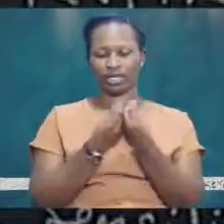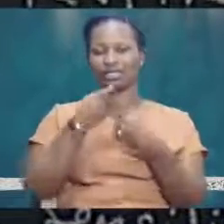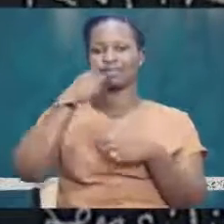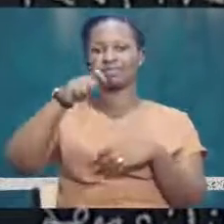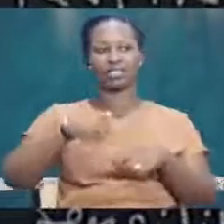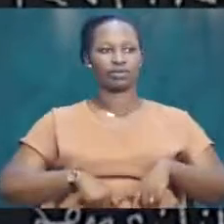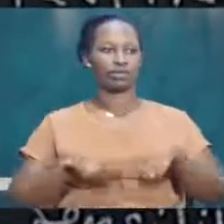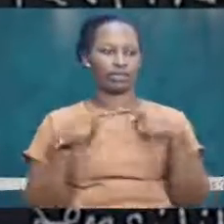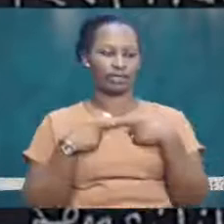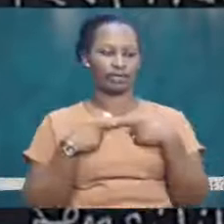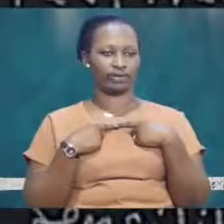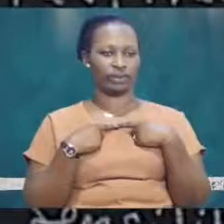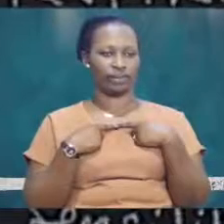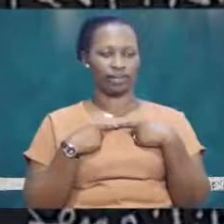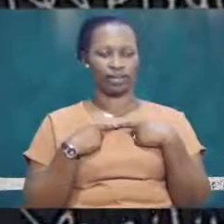live.